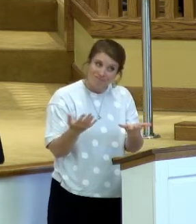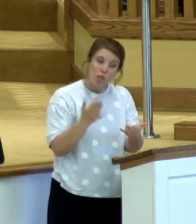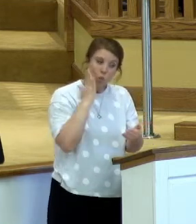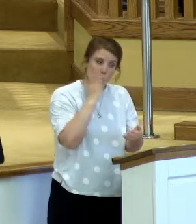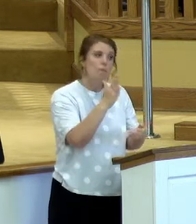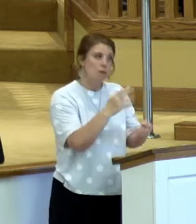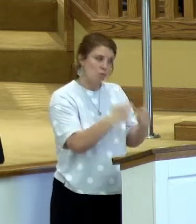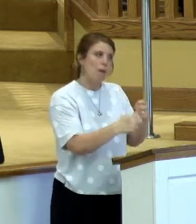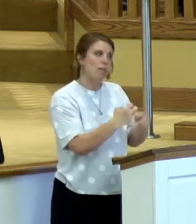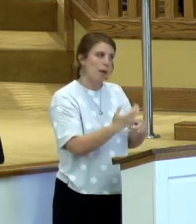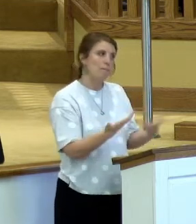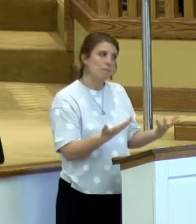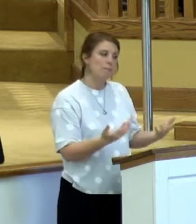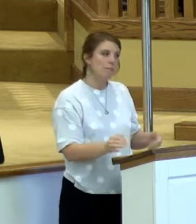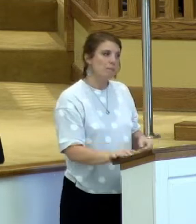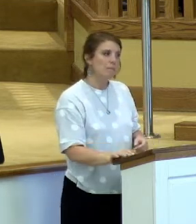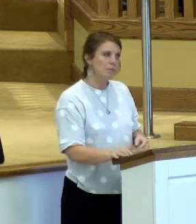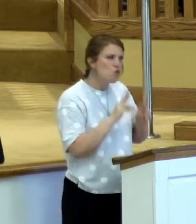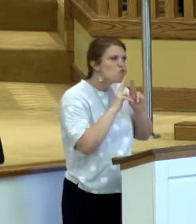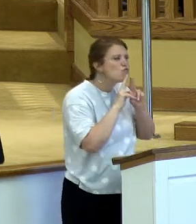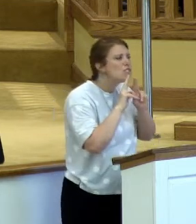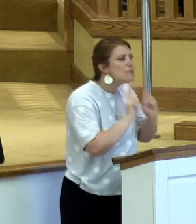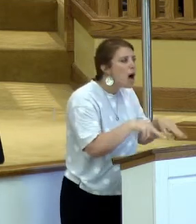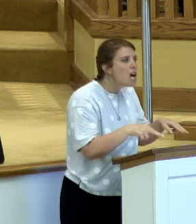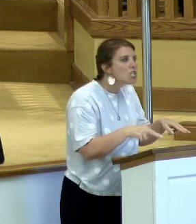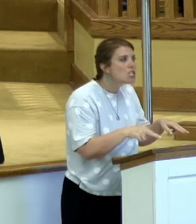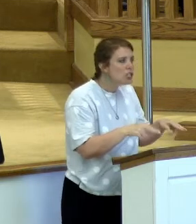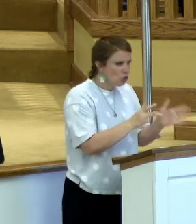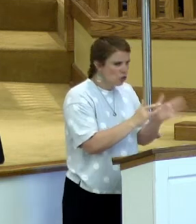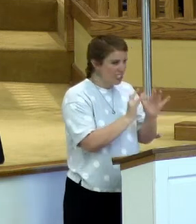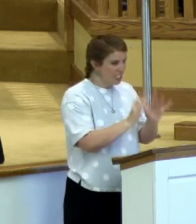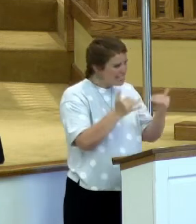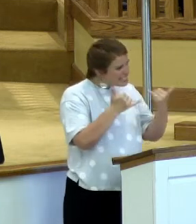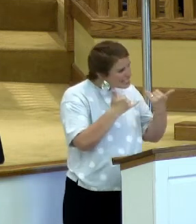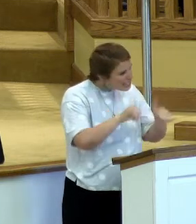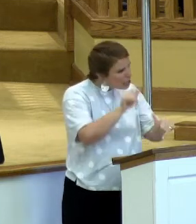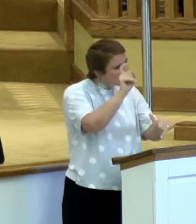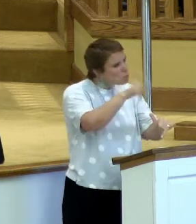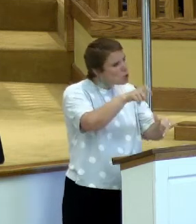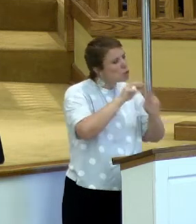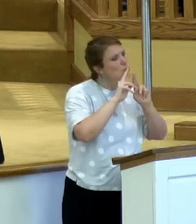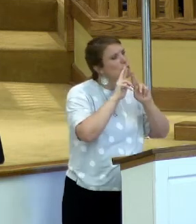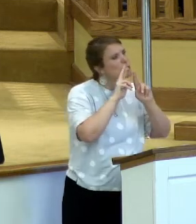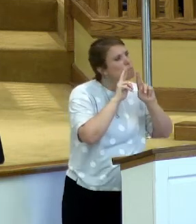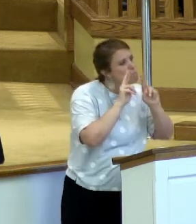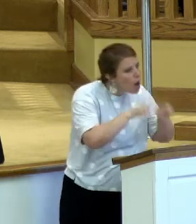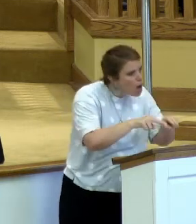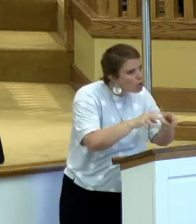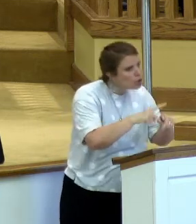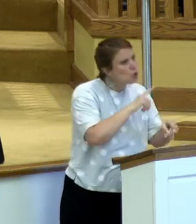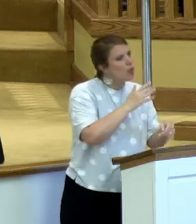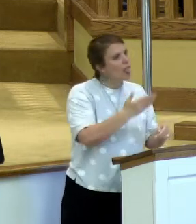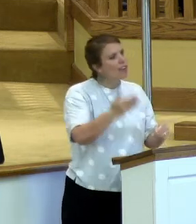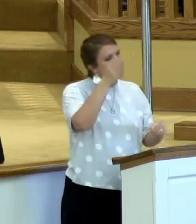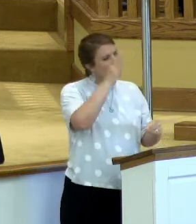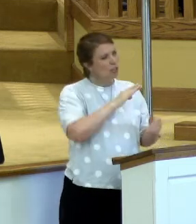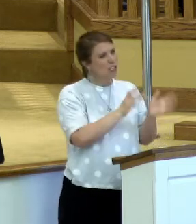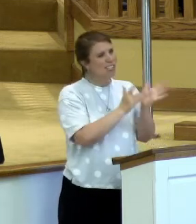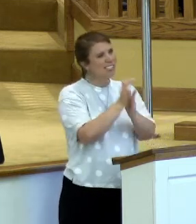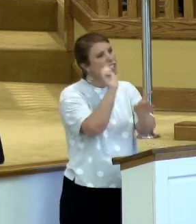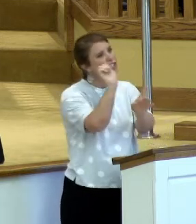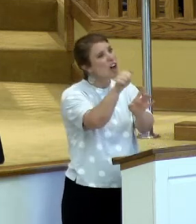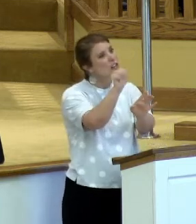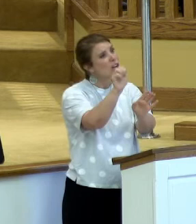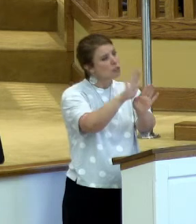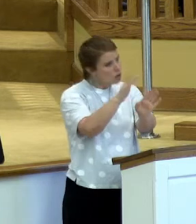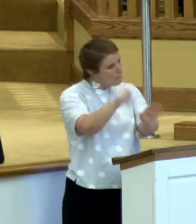there's going to be a problem, right? Response. Christians are still supposed to respond to the things of God. And if Jesus is knocking